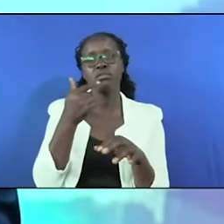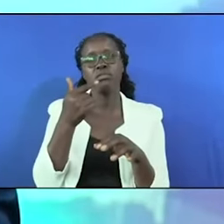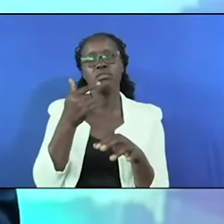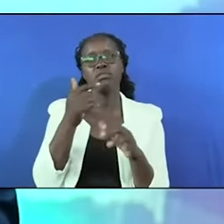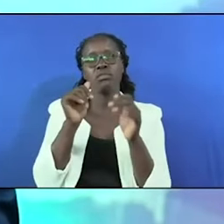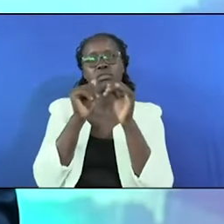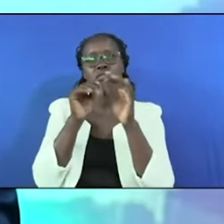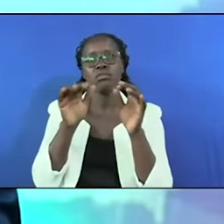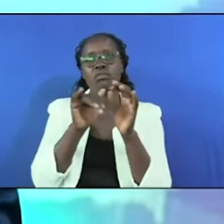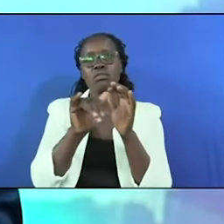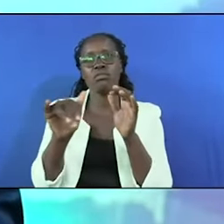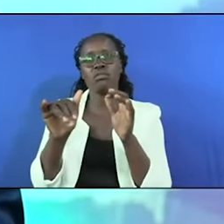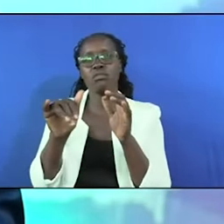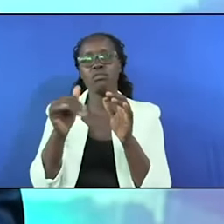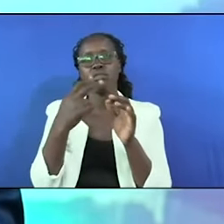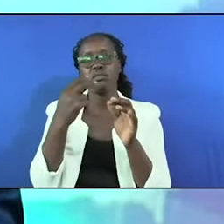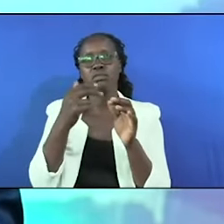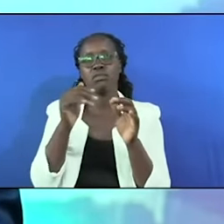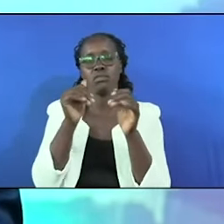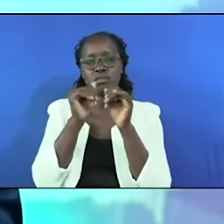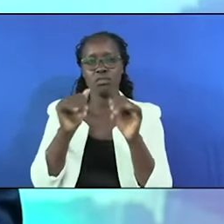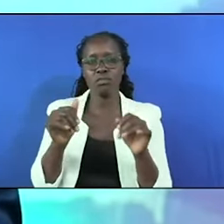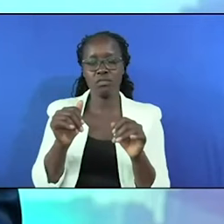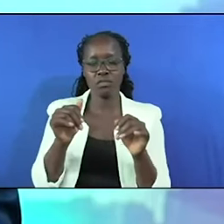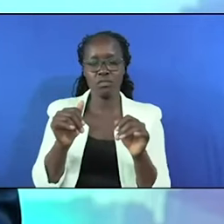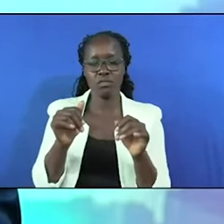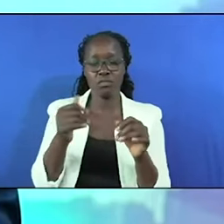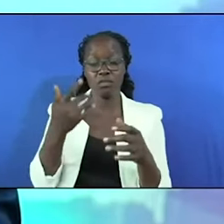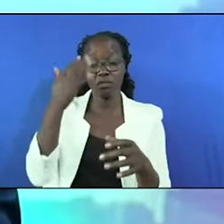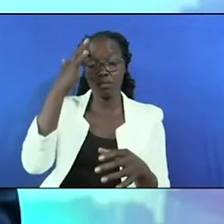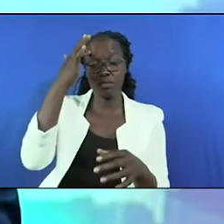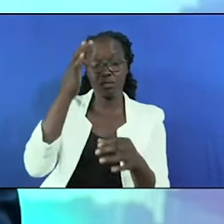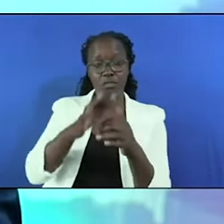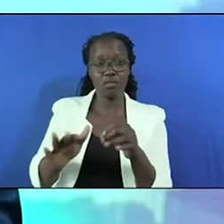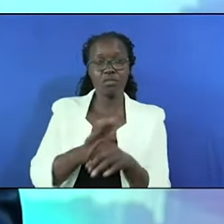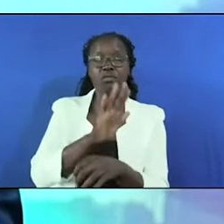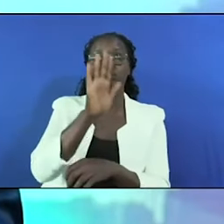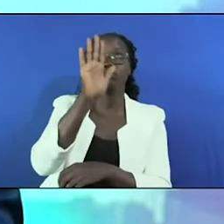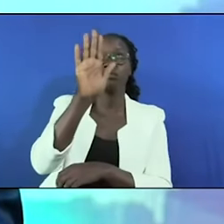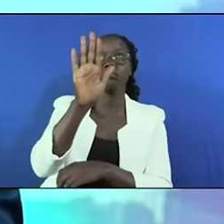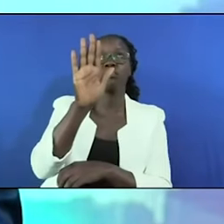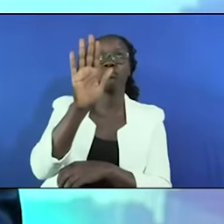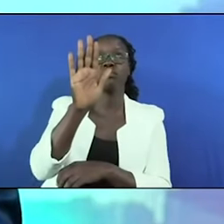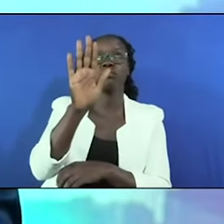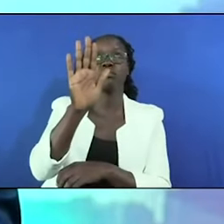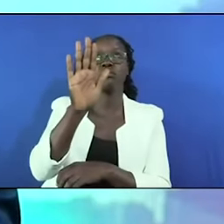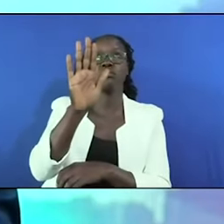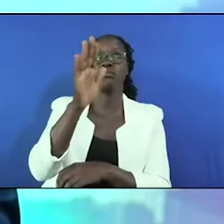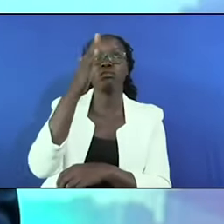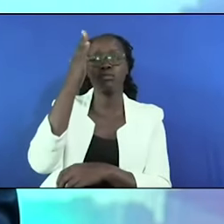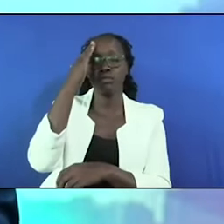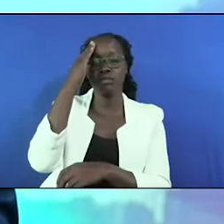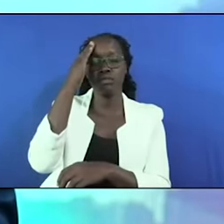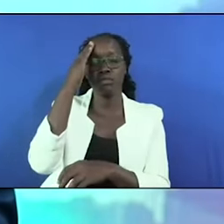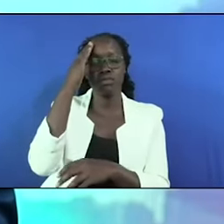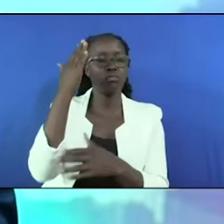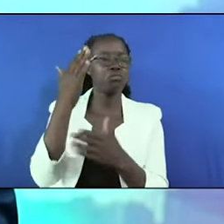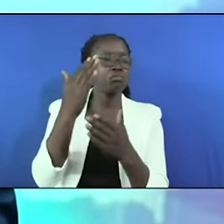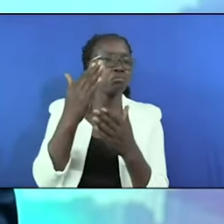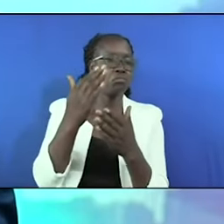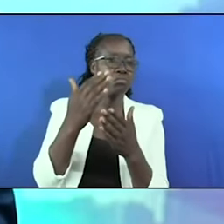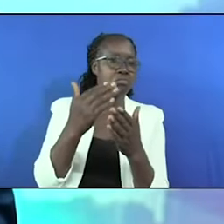you will bless those who are faithful to you. I know they have given probably up